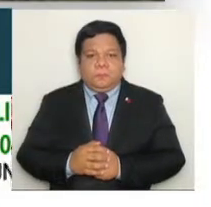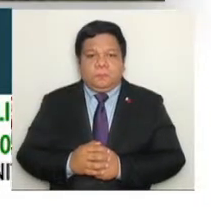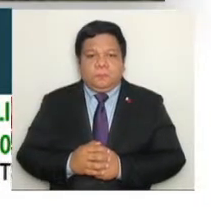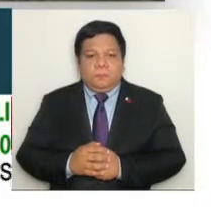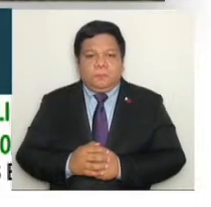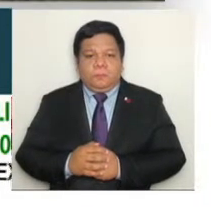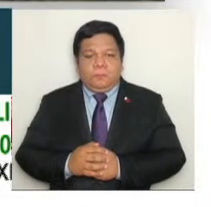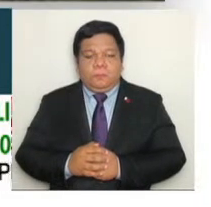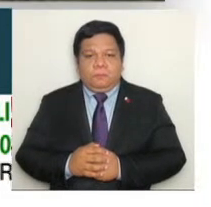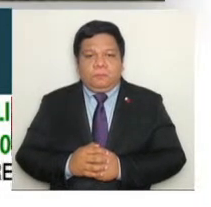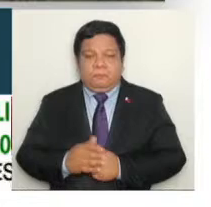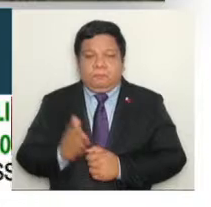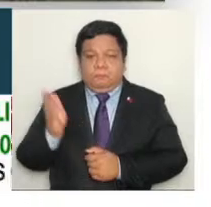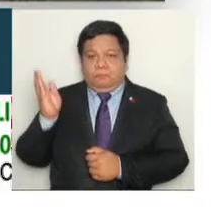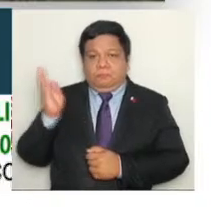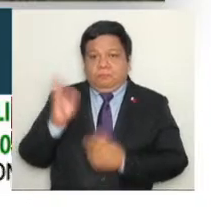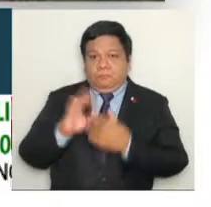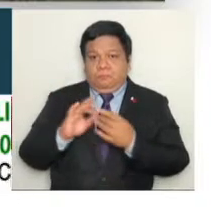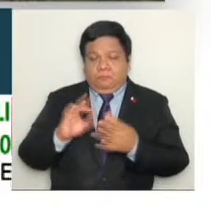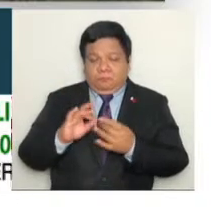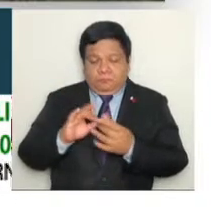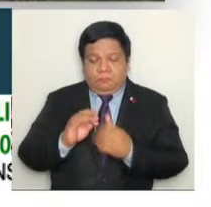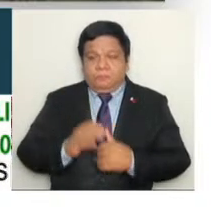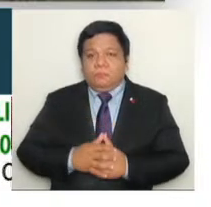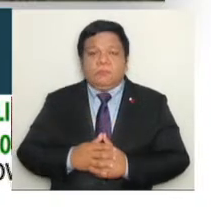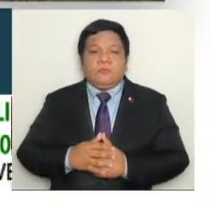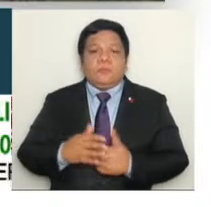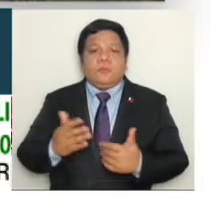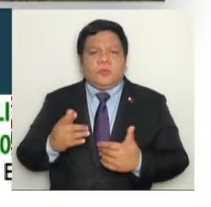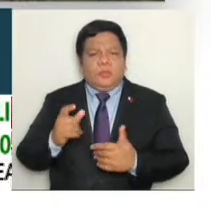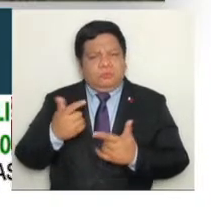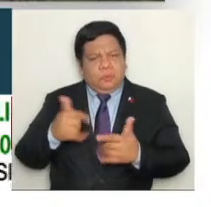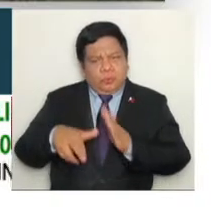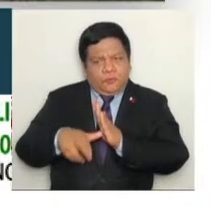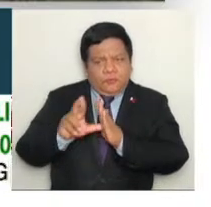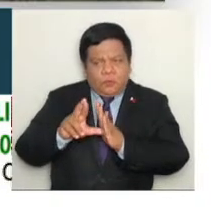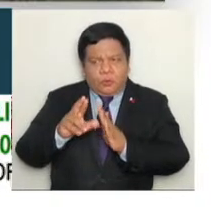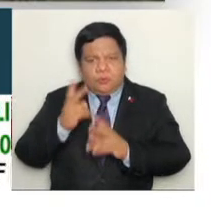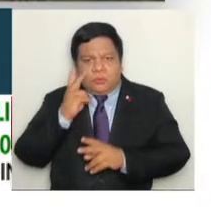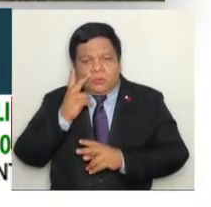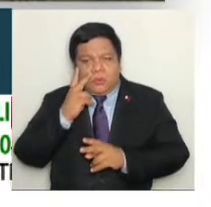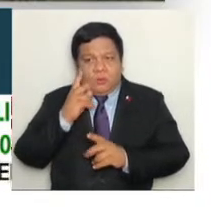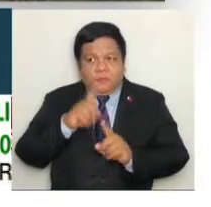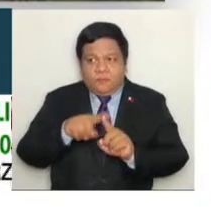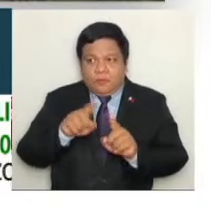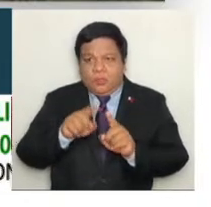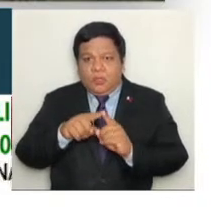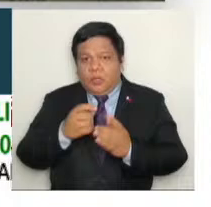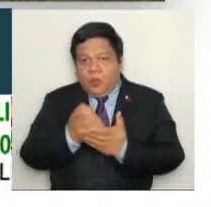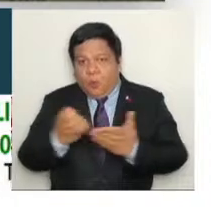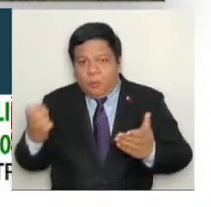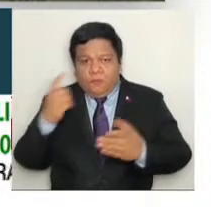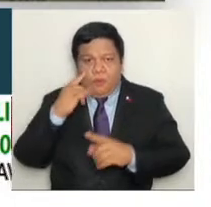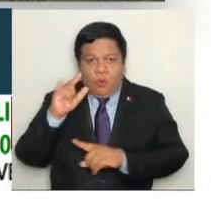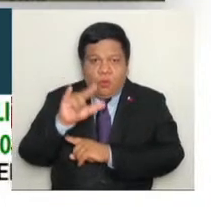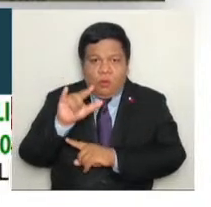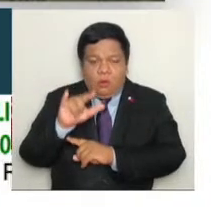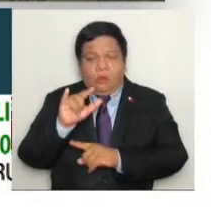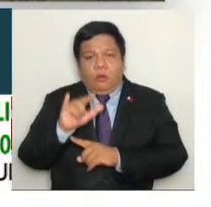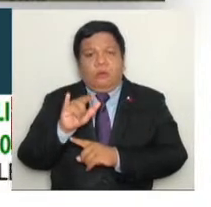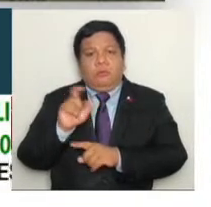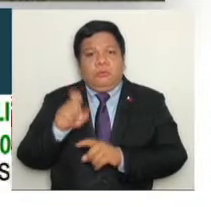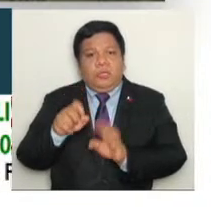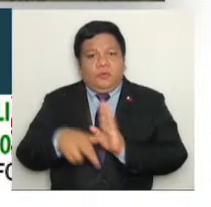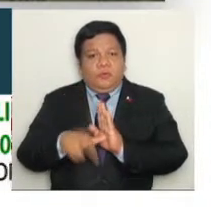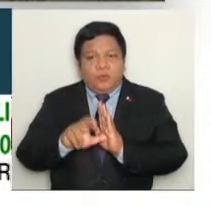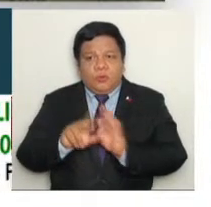Short of saying na i-review natin yung ating yung airworthiness ng ating air assets at yung mga sasakyan pang